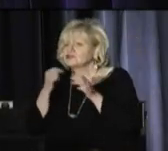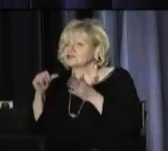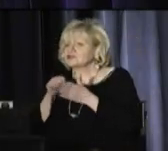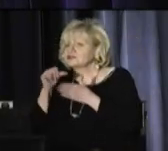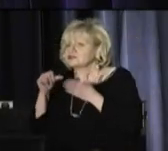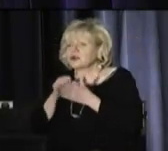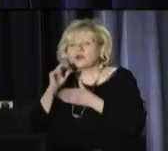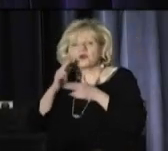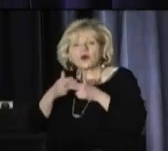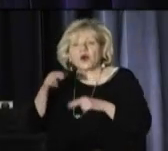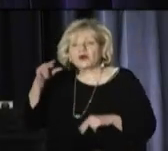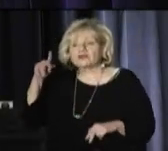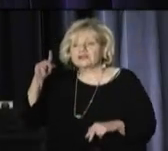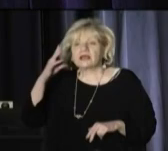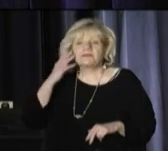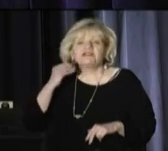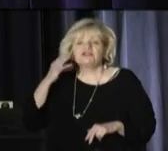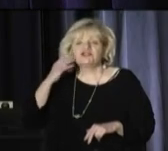Peach Cobbler.